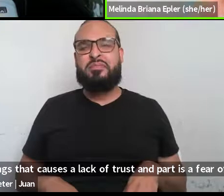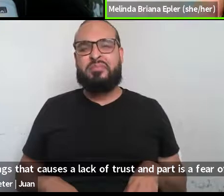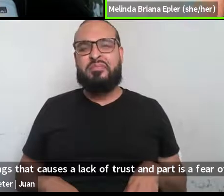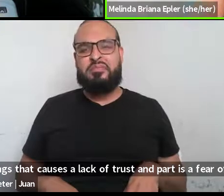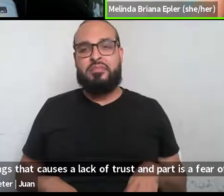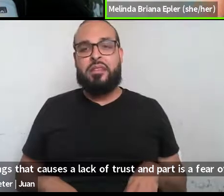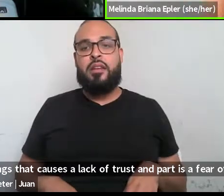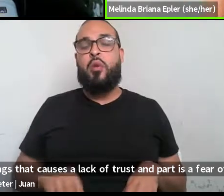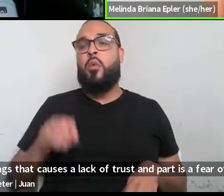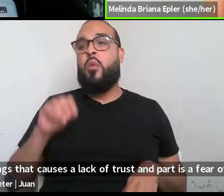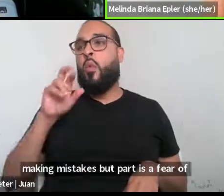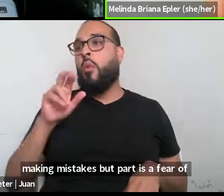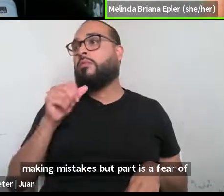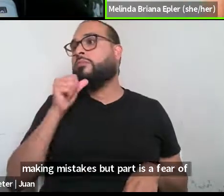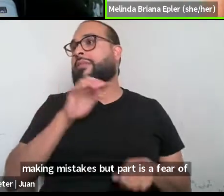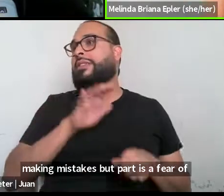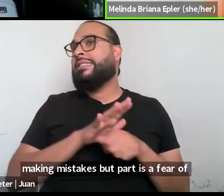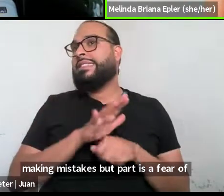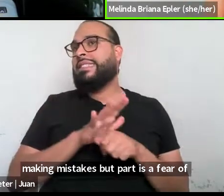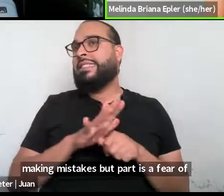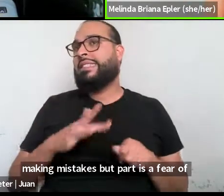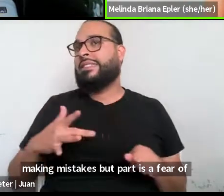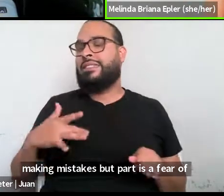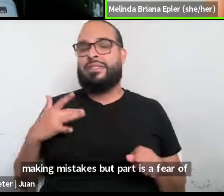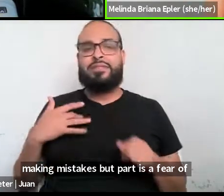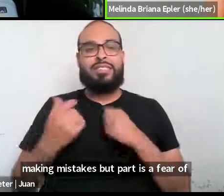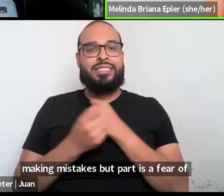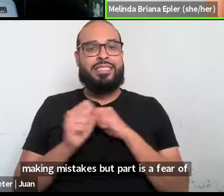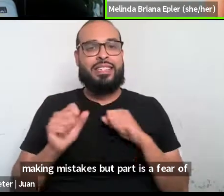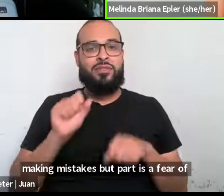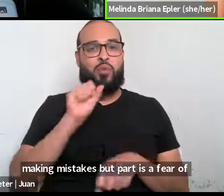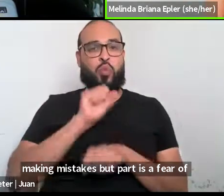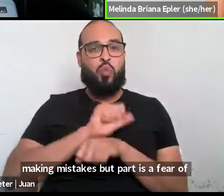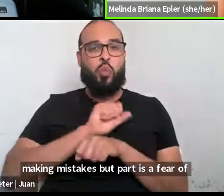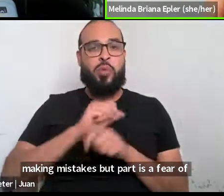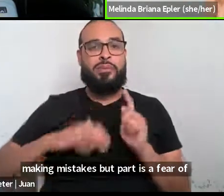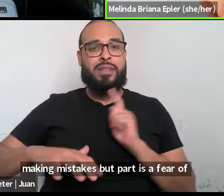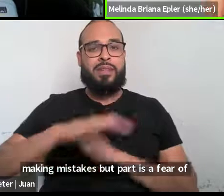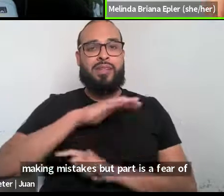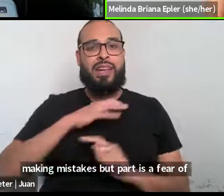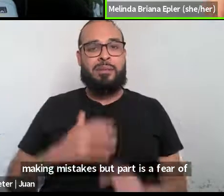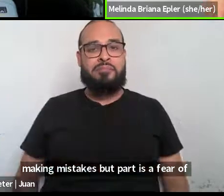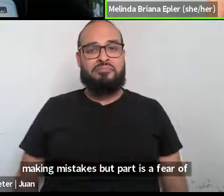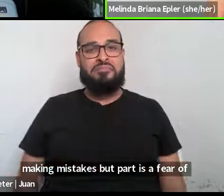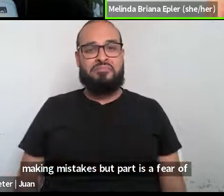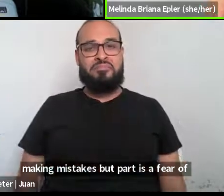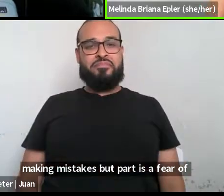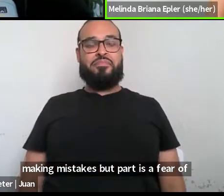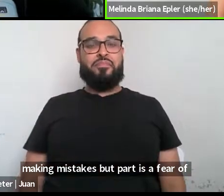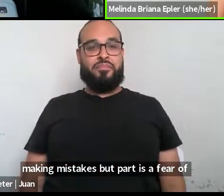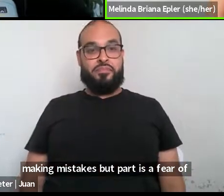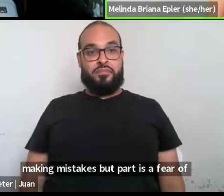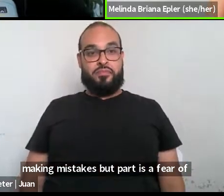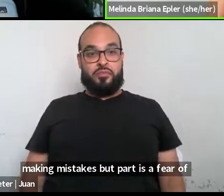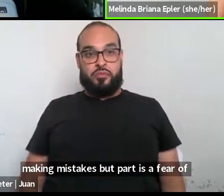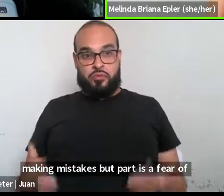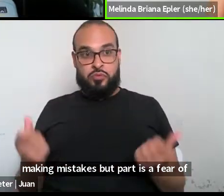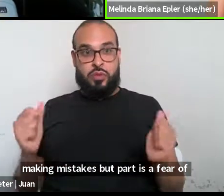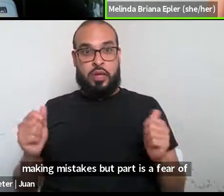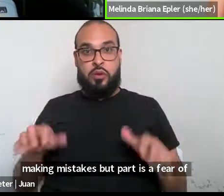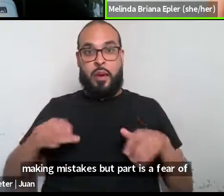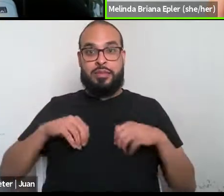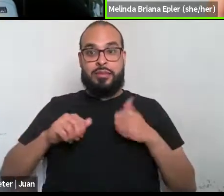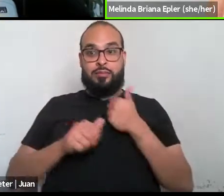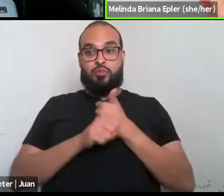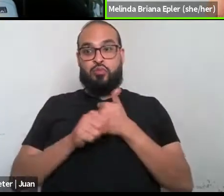a lack of that feeling safe in your work environment to take a leap for somebody else